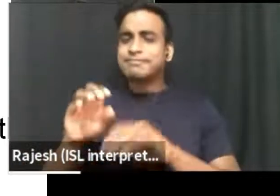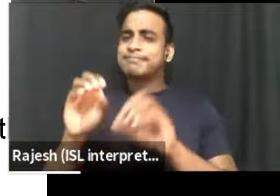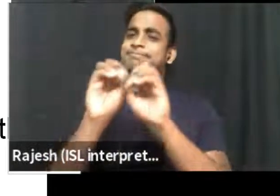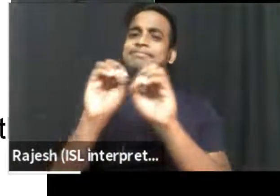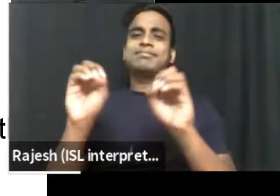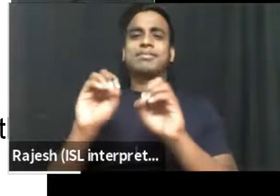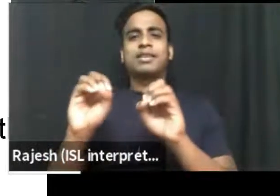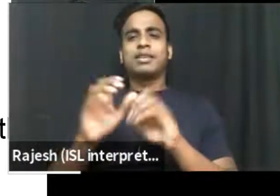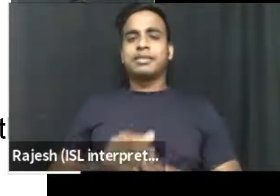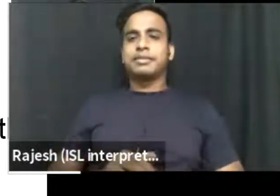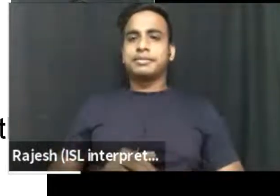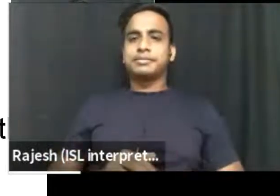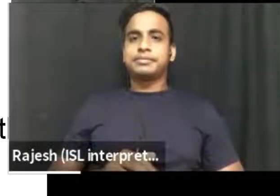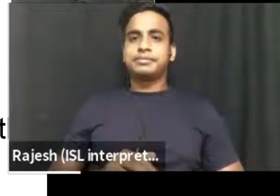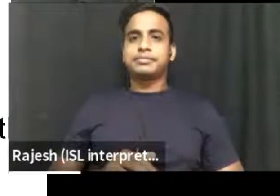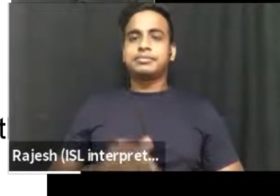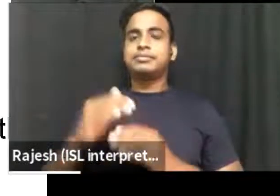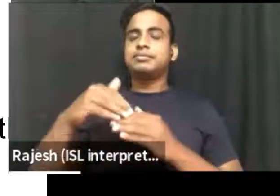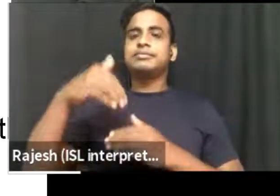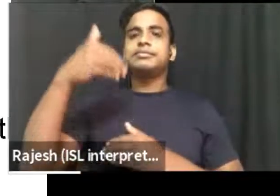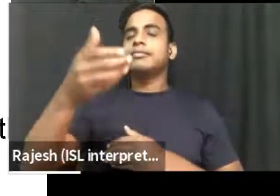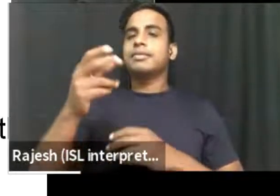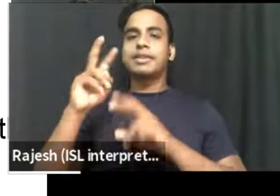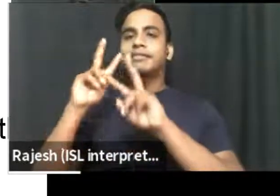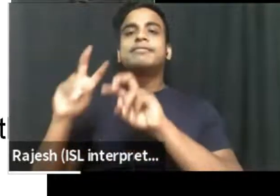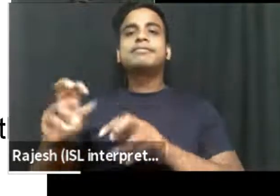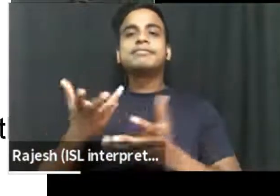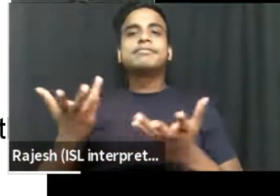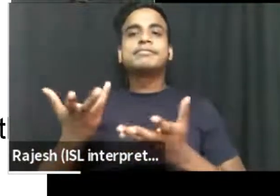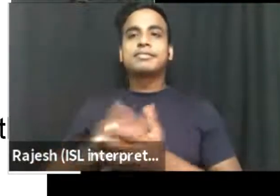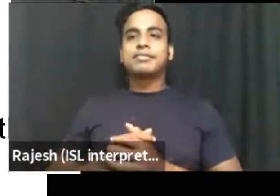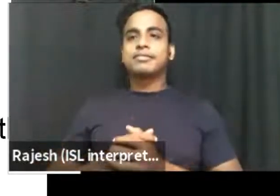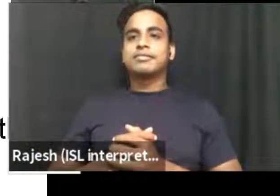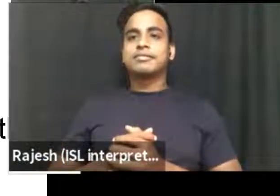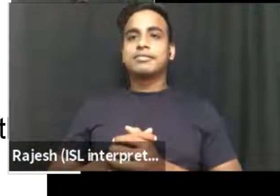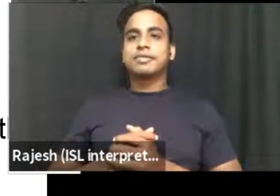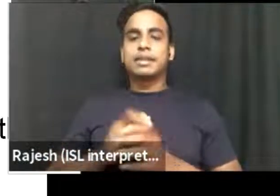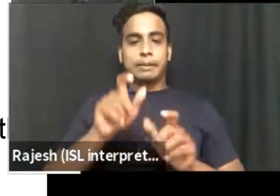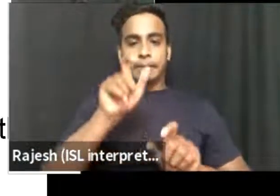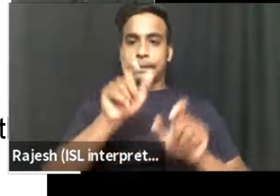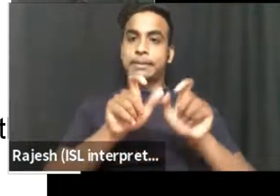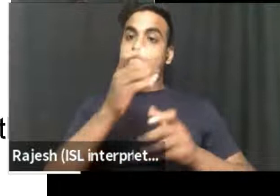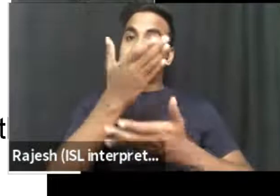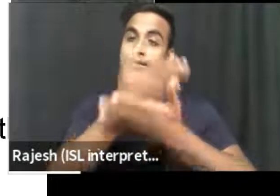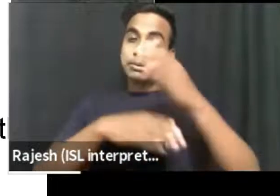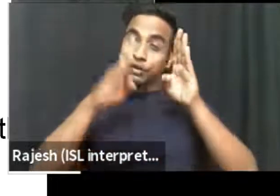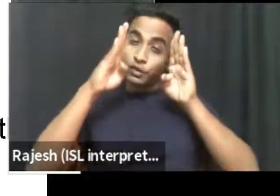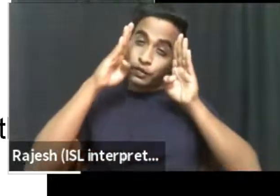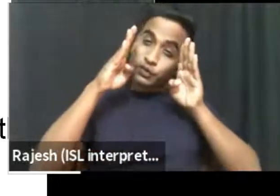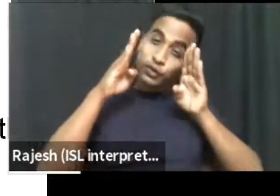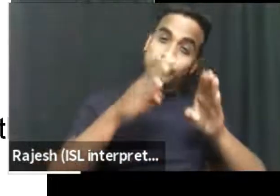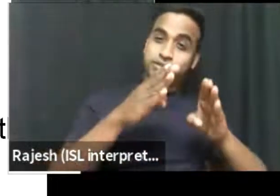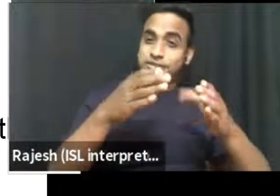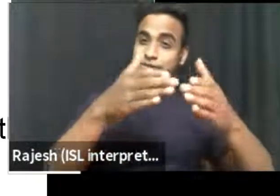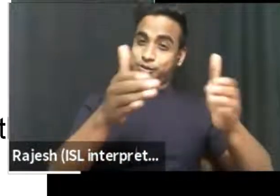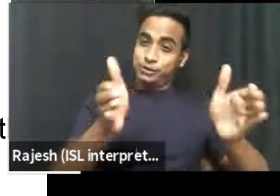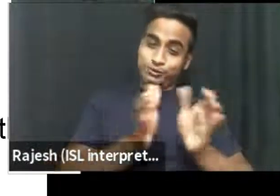Now, the next one, what we looked at was that, so what about people with disabilities themselves, you know?